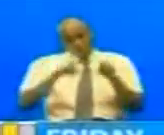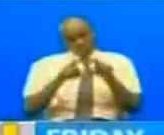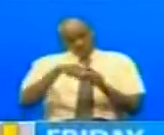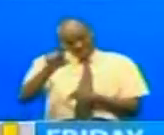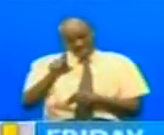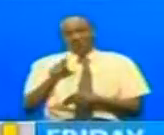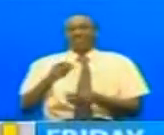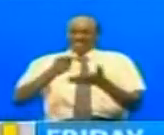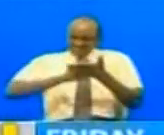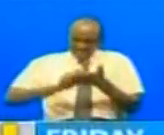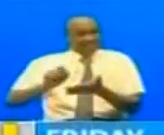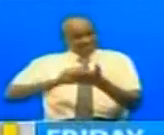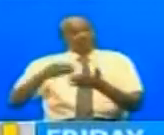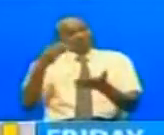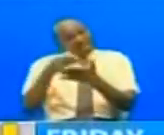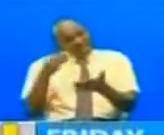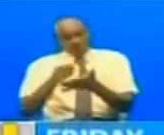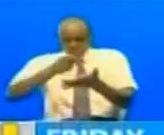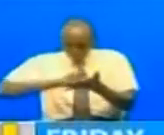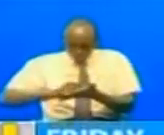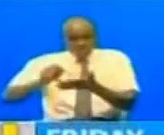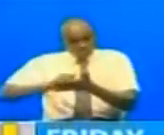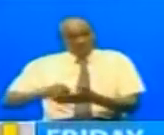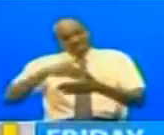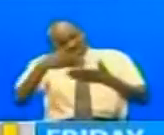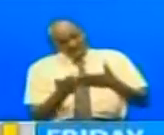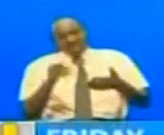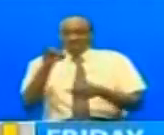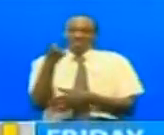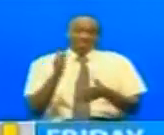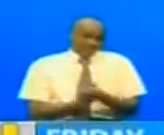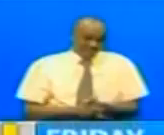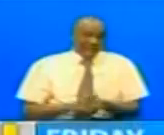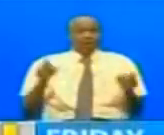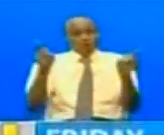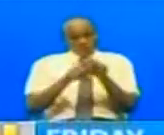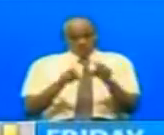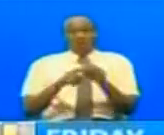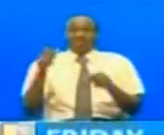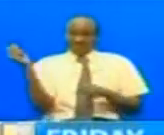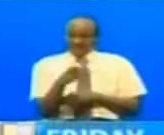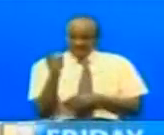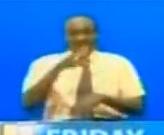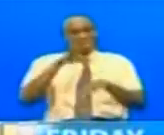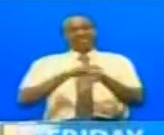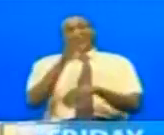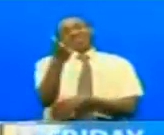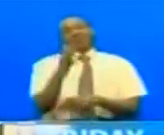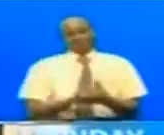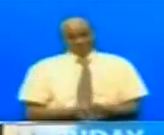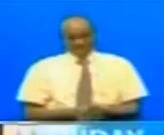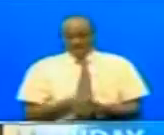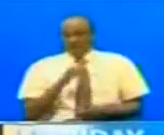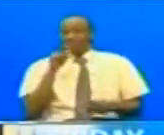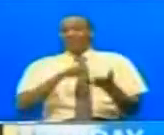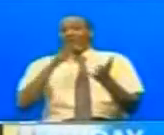key signatory to any financial transaction made by that company and can draw a salary from the company. In